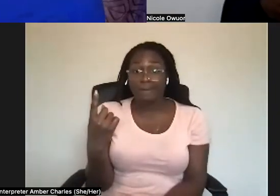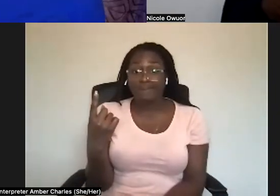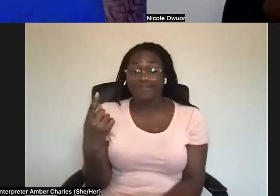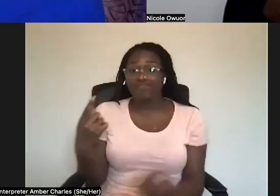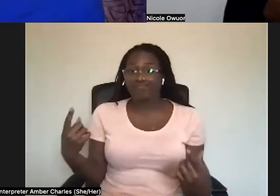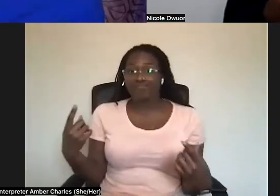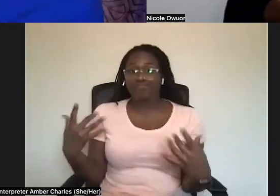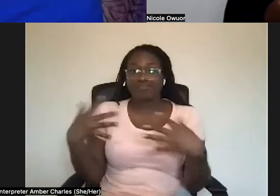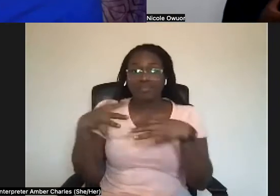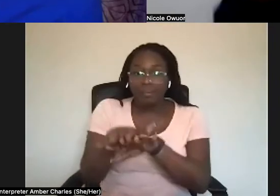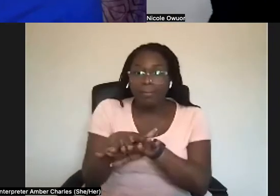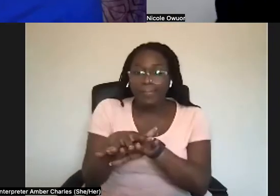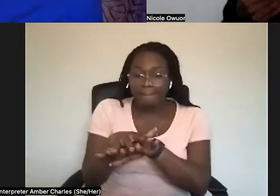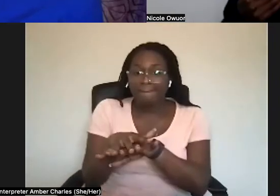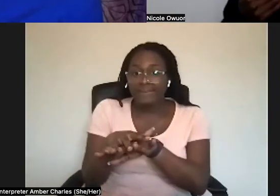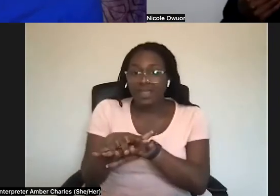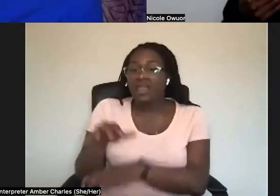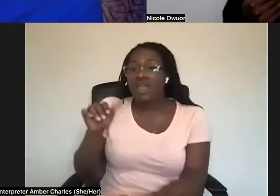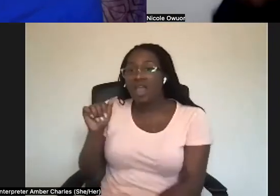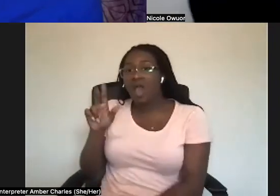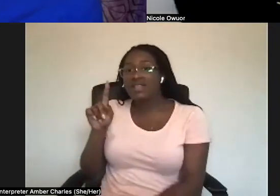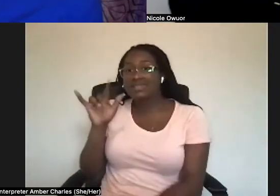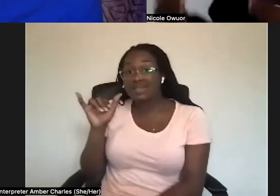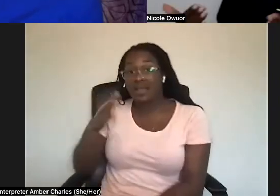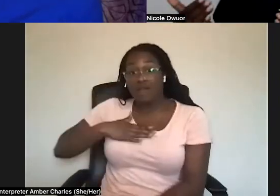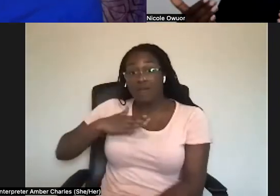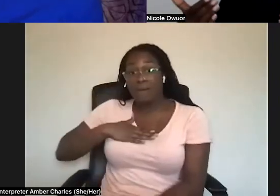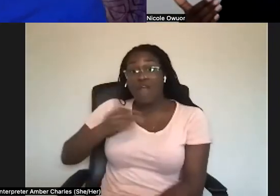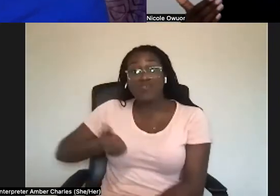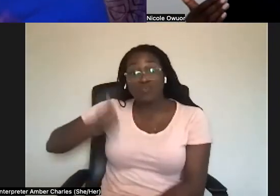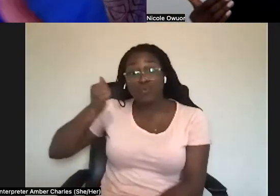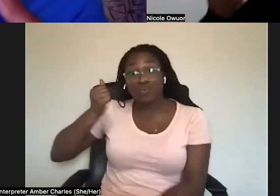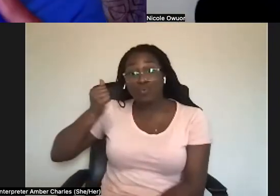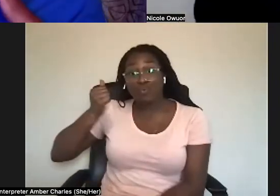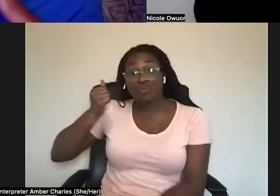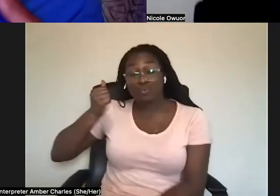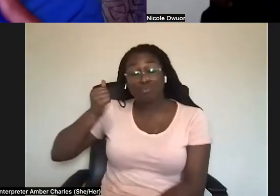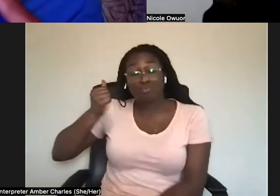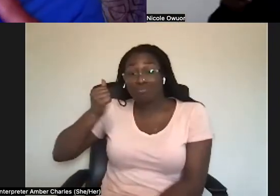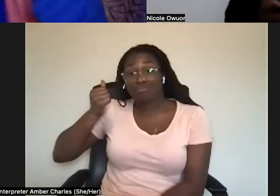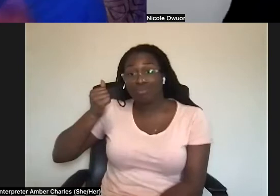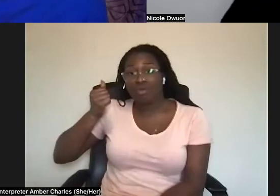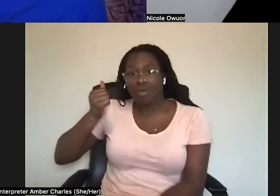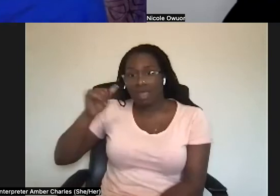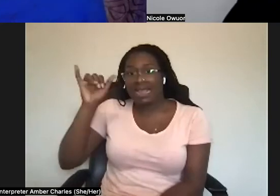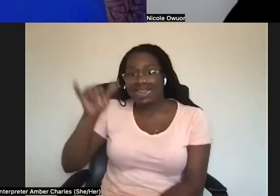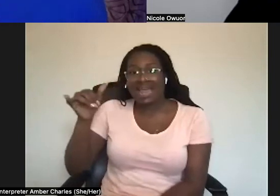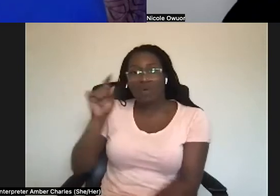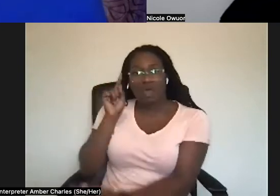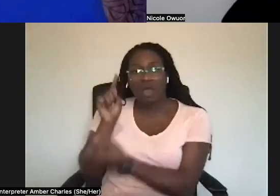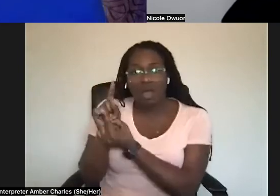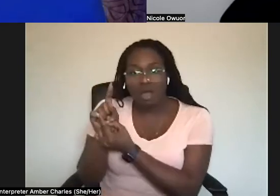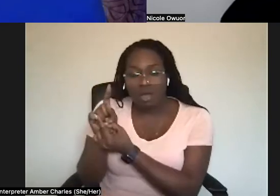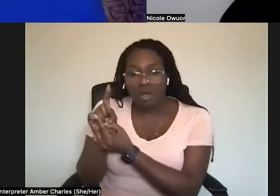intersections where the audacity of my refusal was met with that